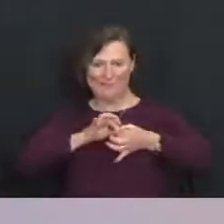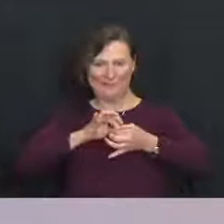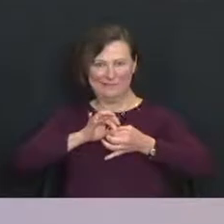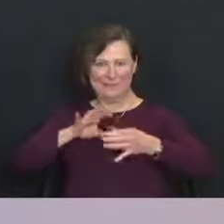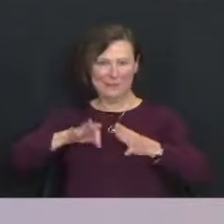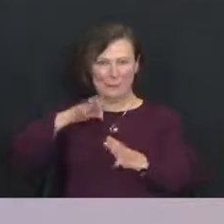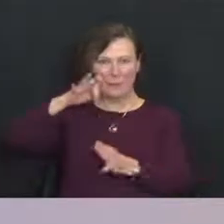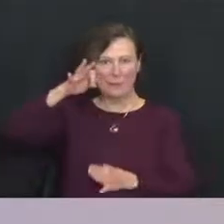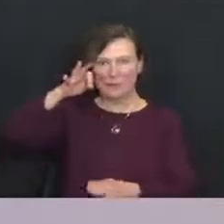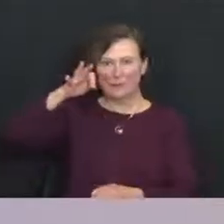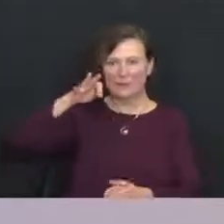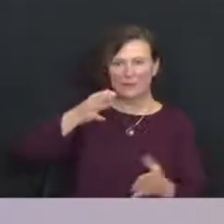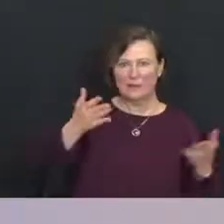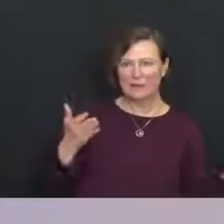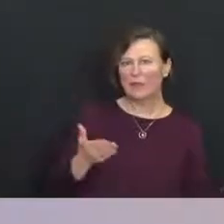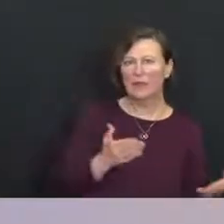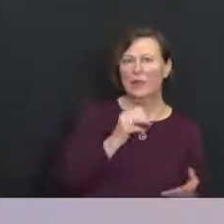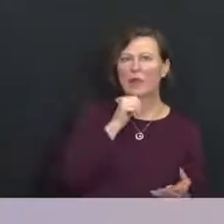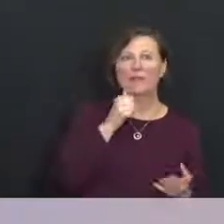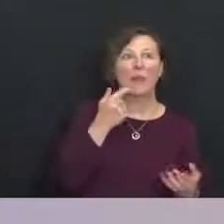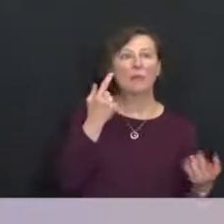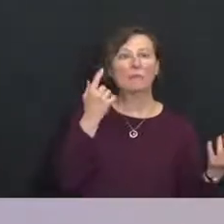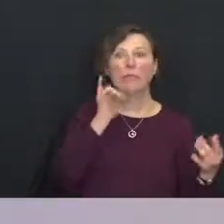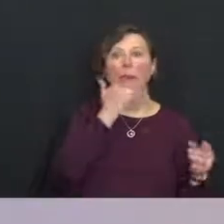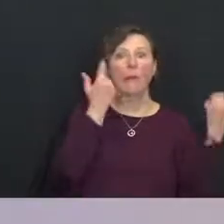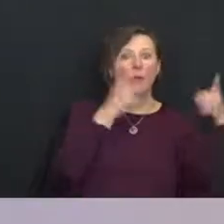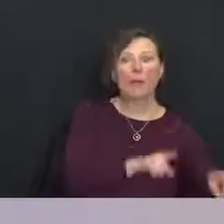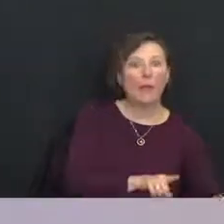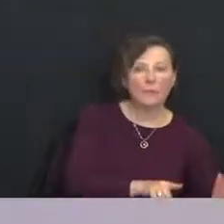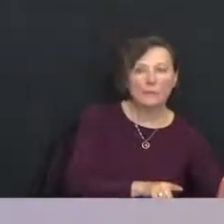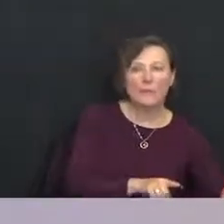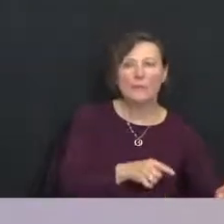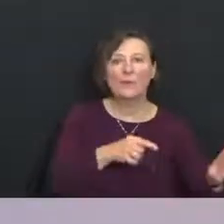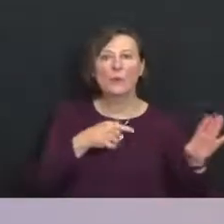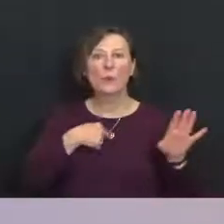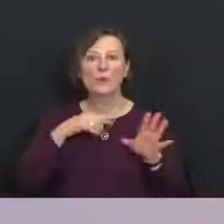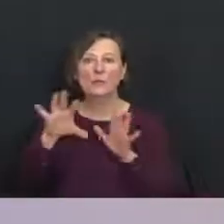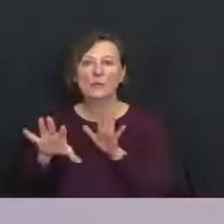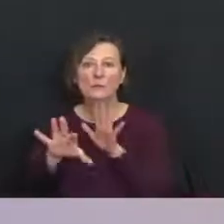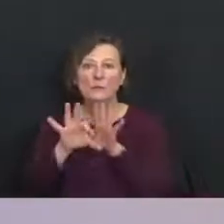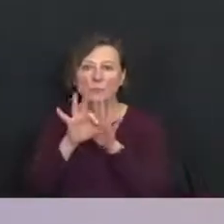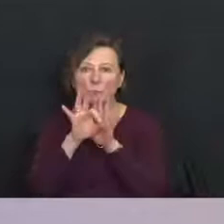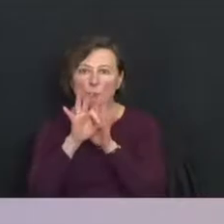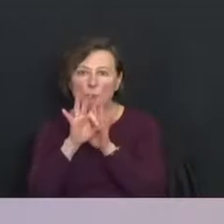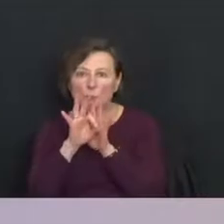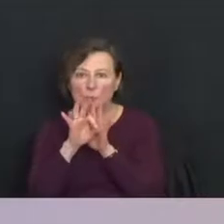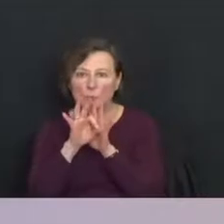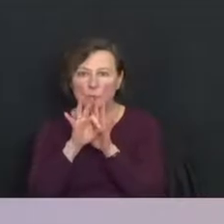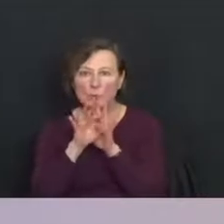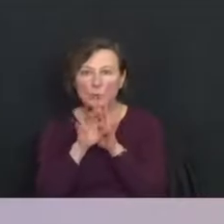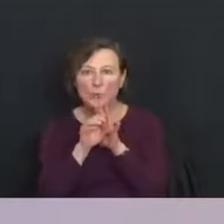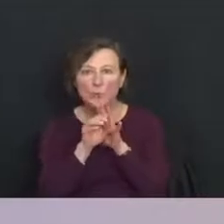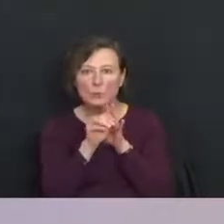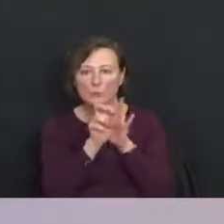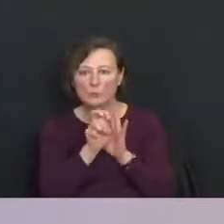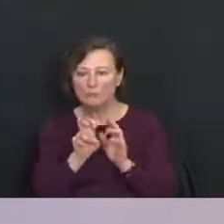here not by coincidence, but we choose to journey